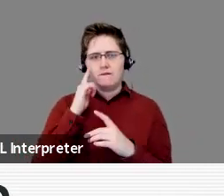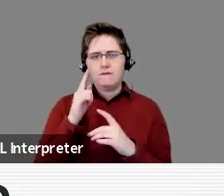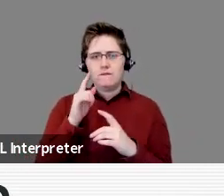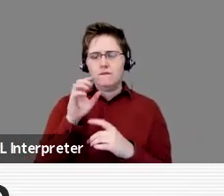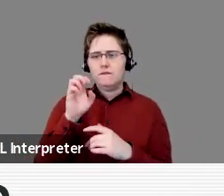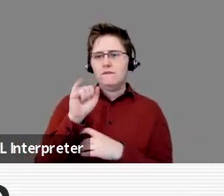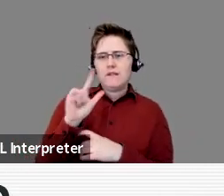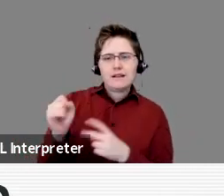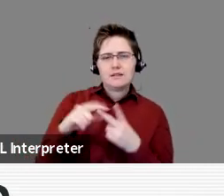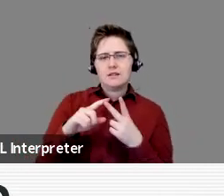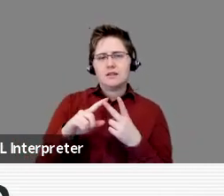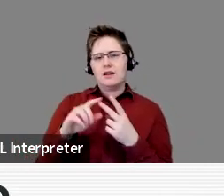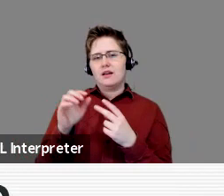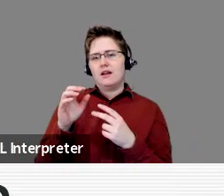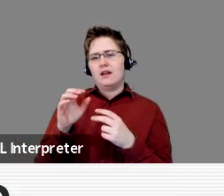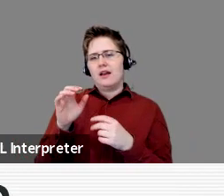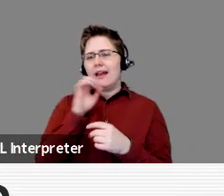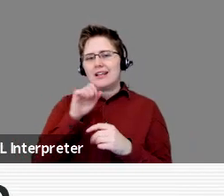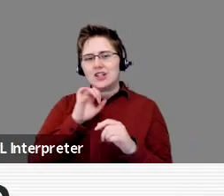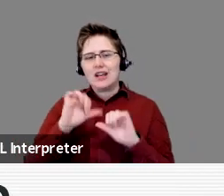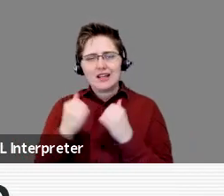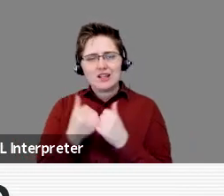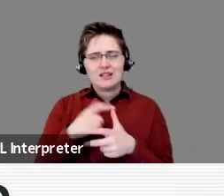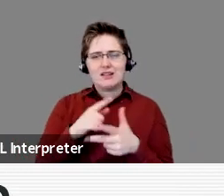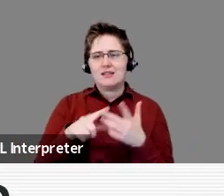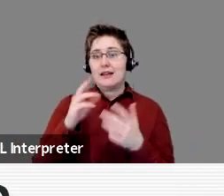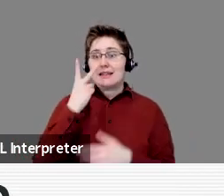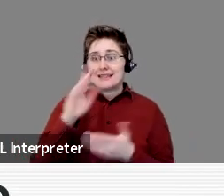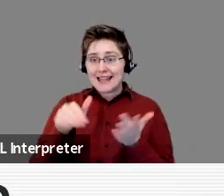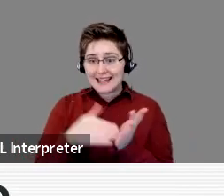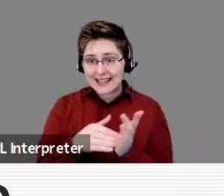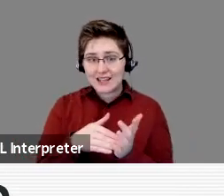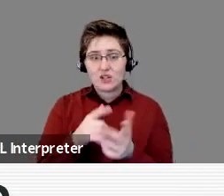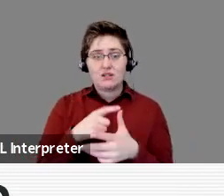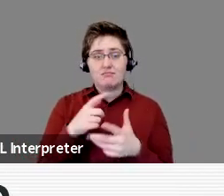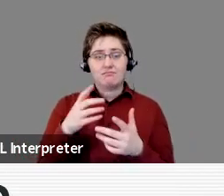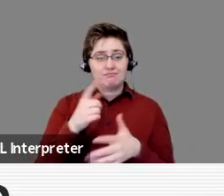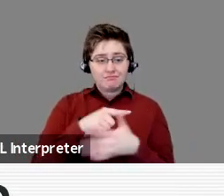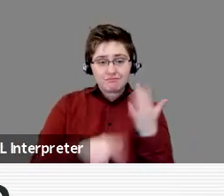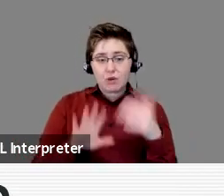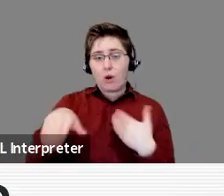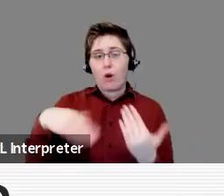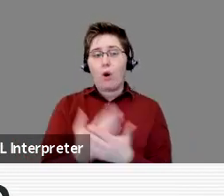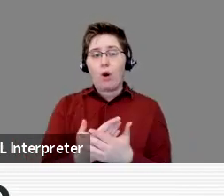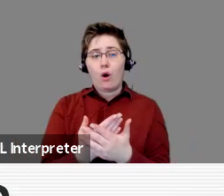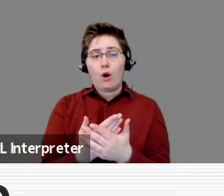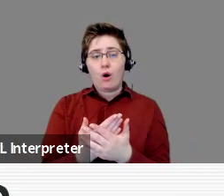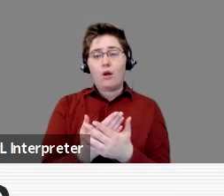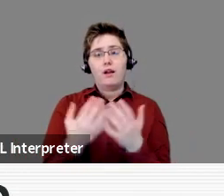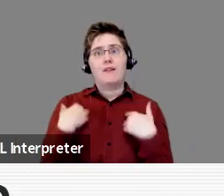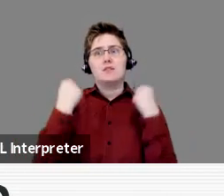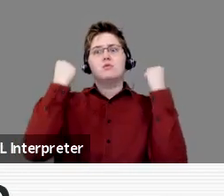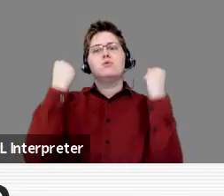SILs and aging agencies, things like the Site Center, that are wealths of